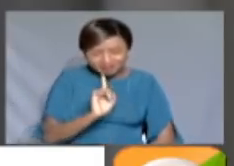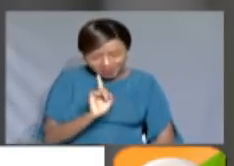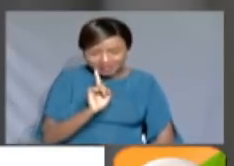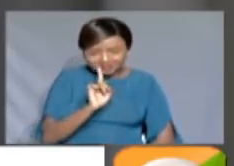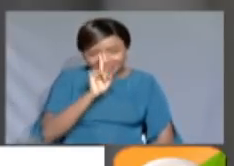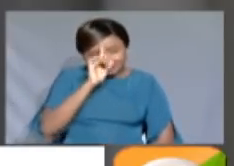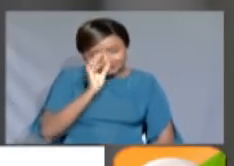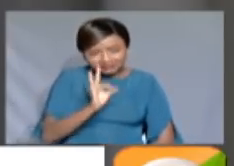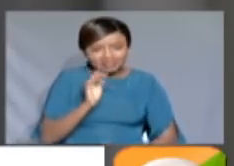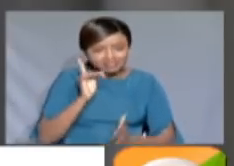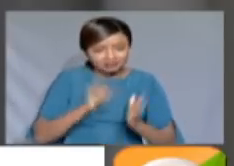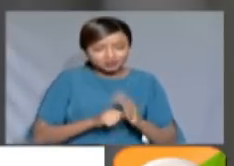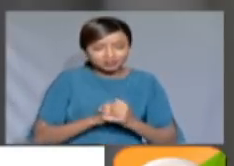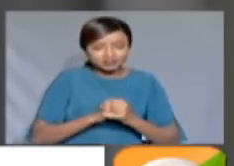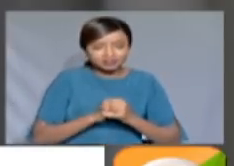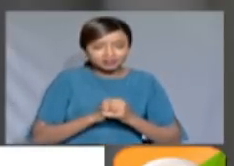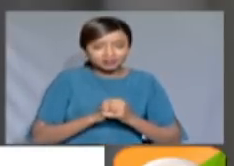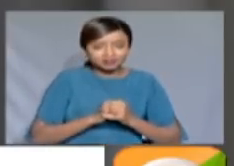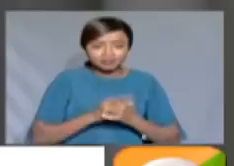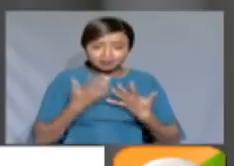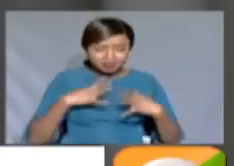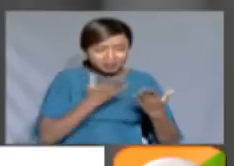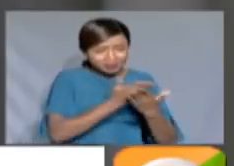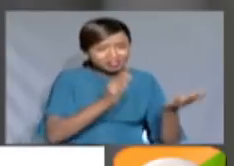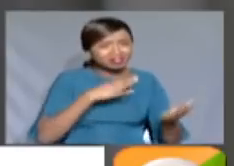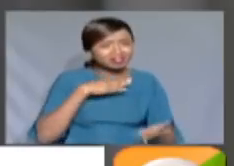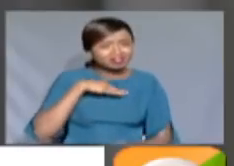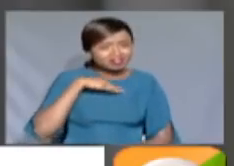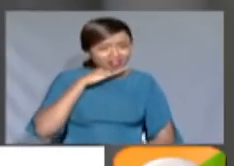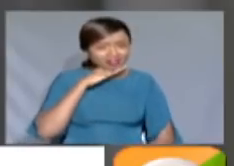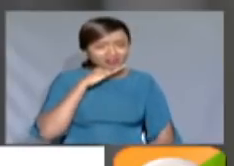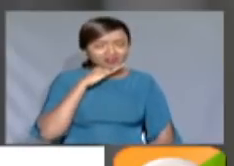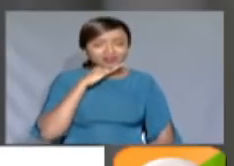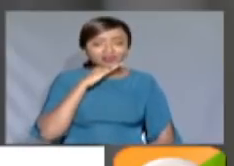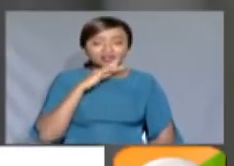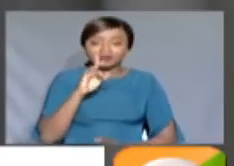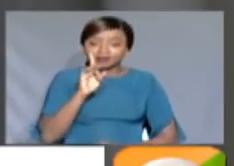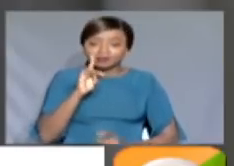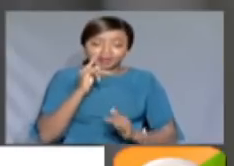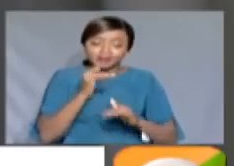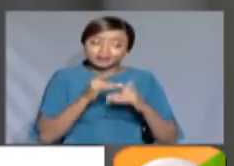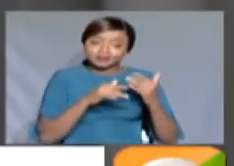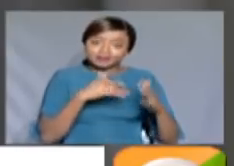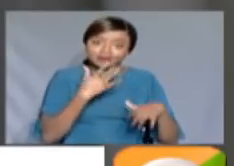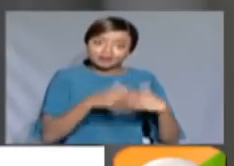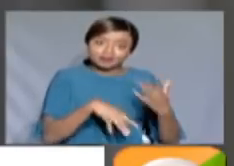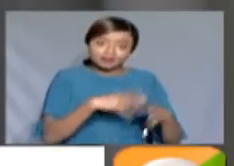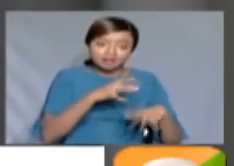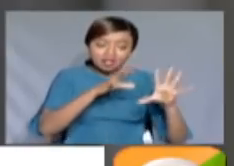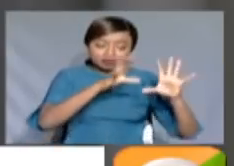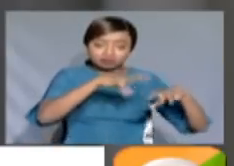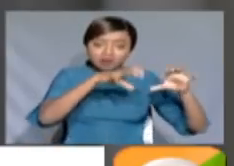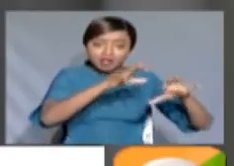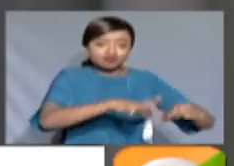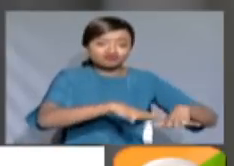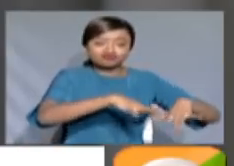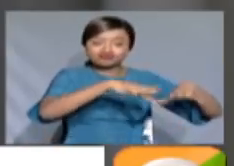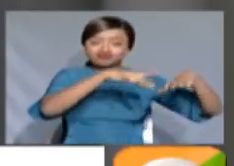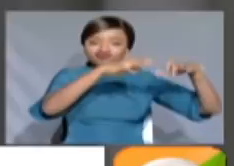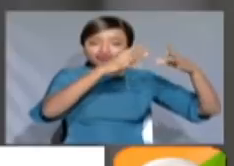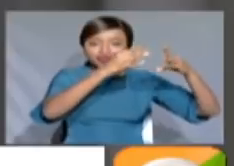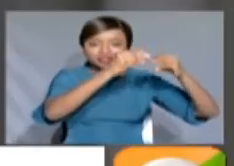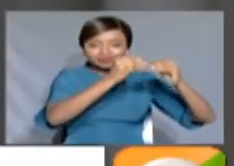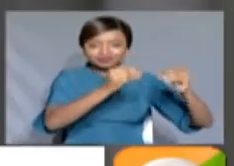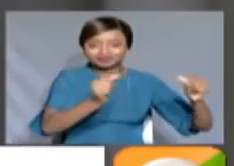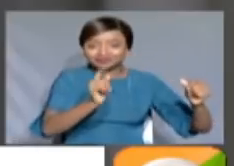It's unfortunate that people have died. But at the end of the day, the floods will go away. There are people who already had planted